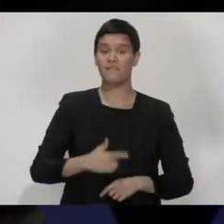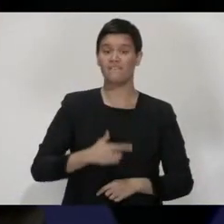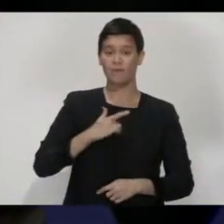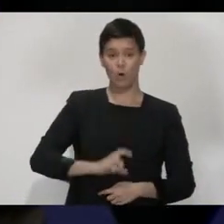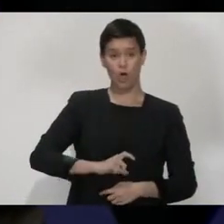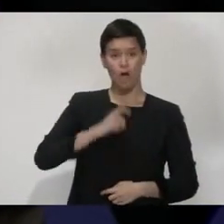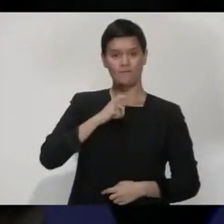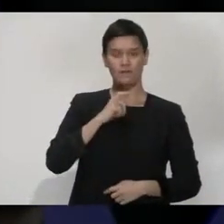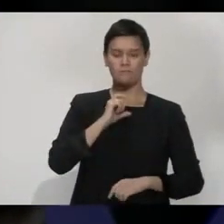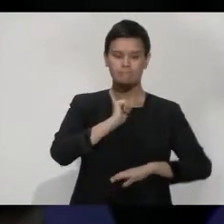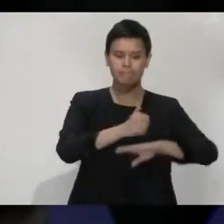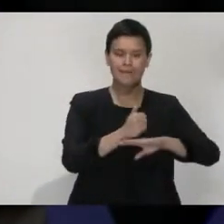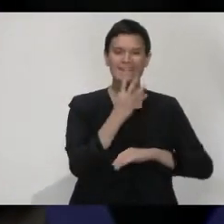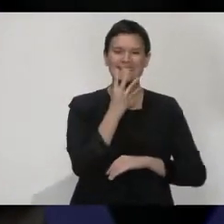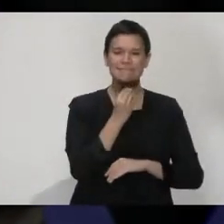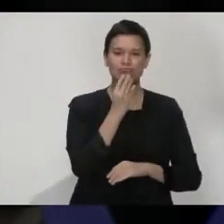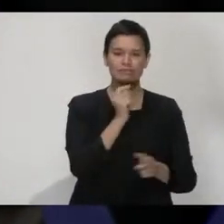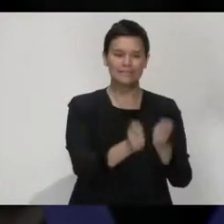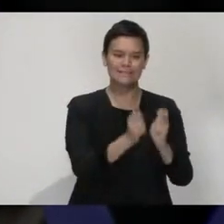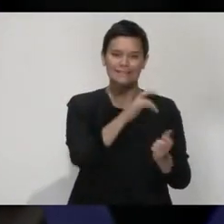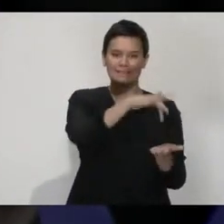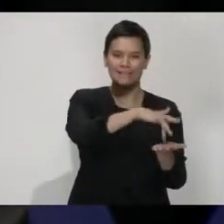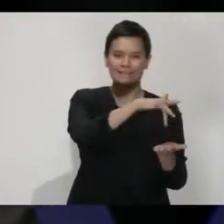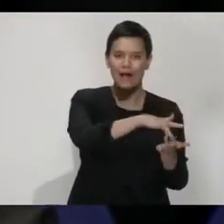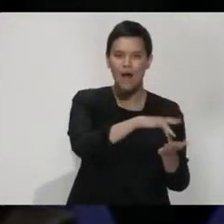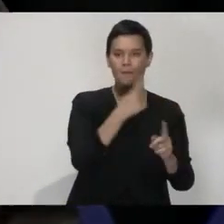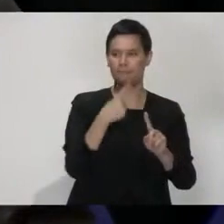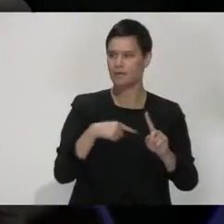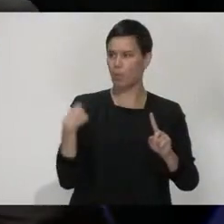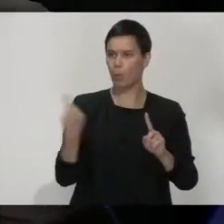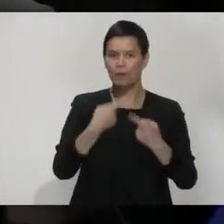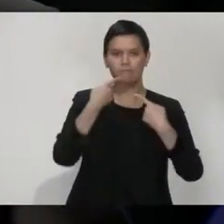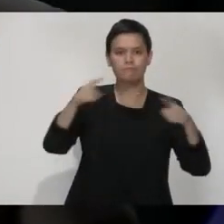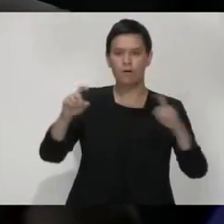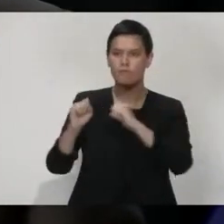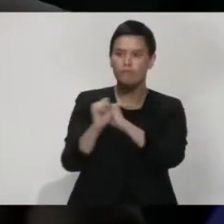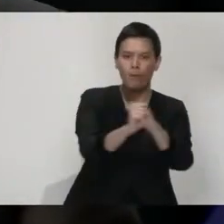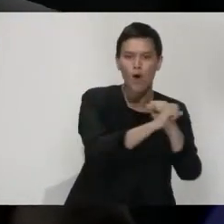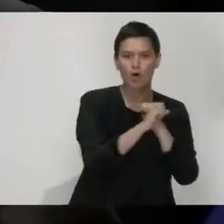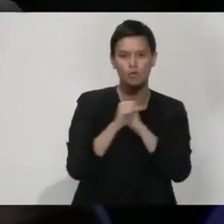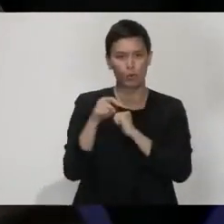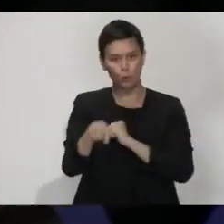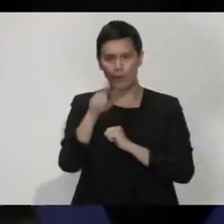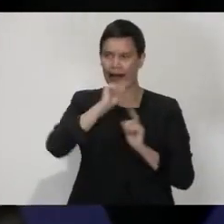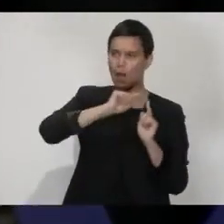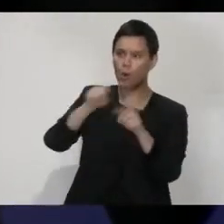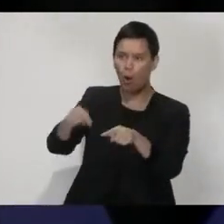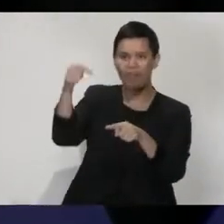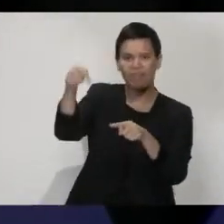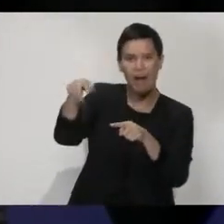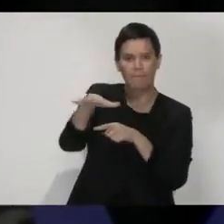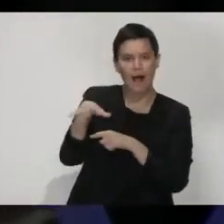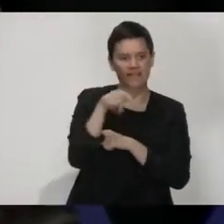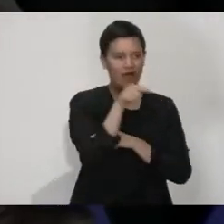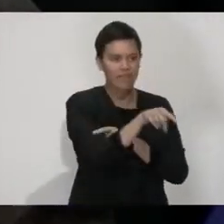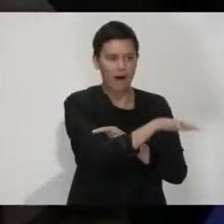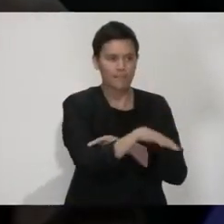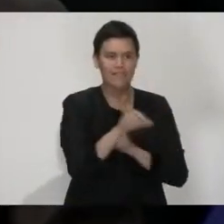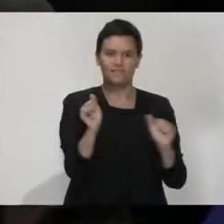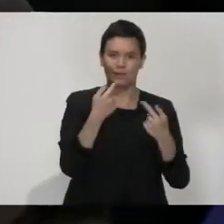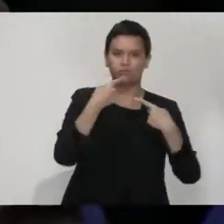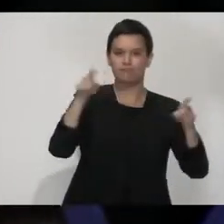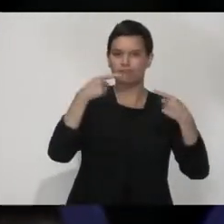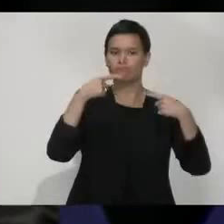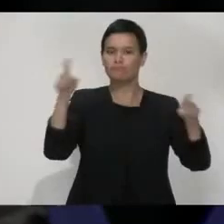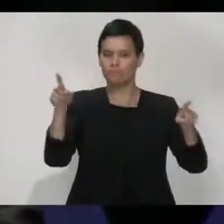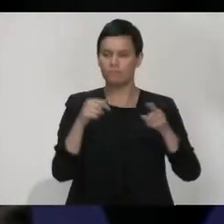pop-up stations, with the extra promotion and advertising, we reached that 11,000 number yesterday. Obviously, we now go into the